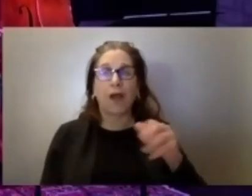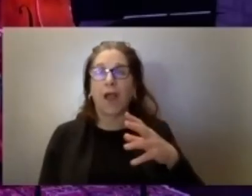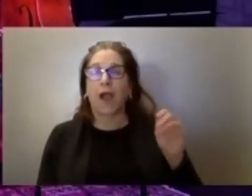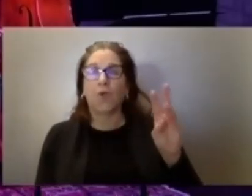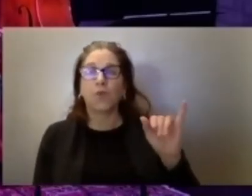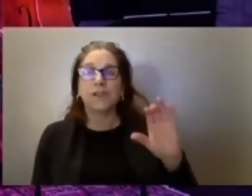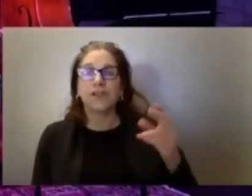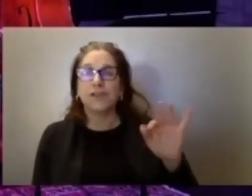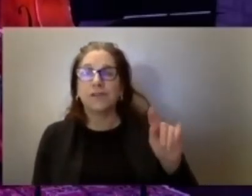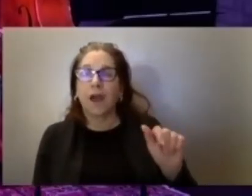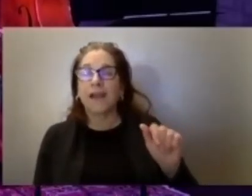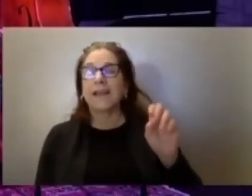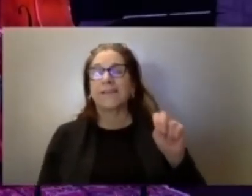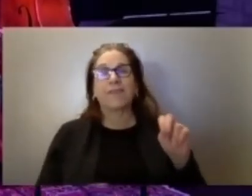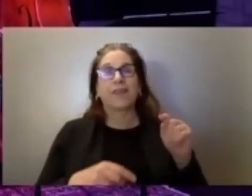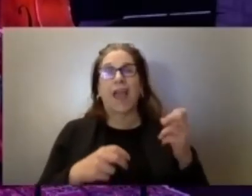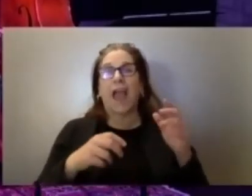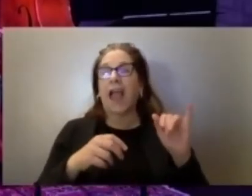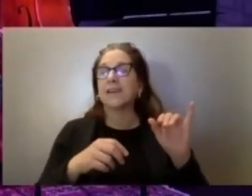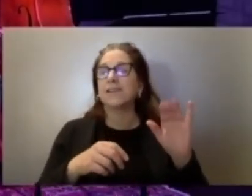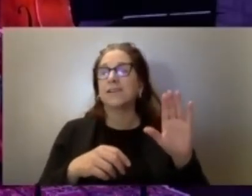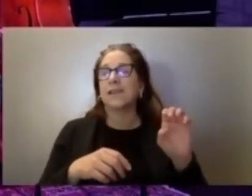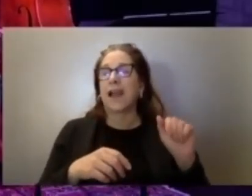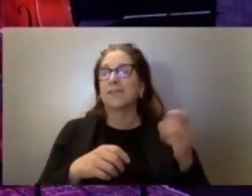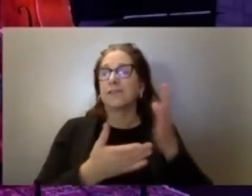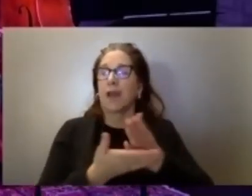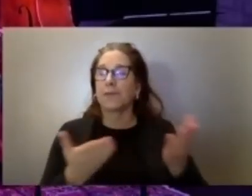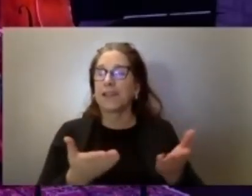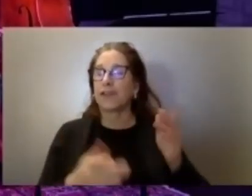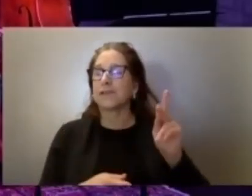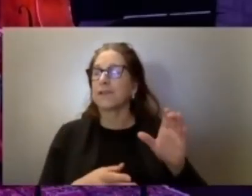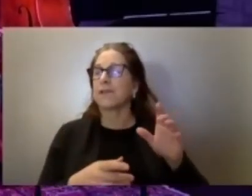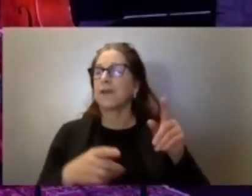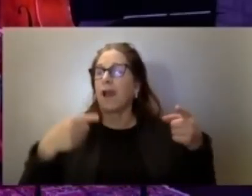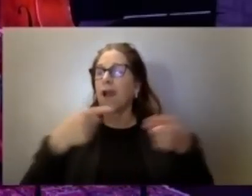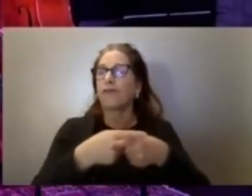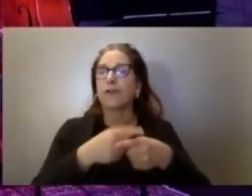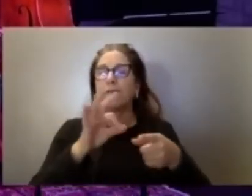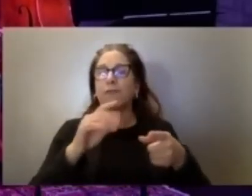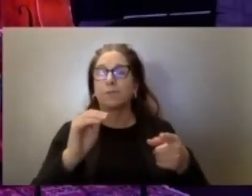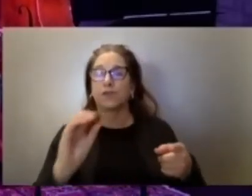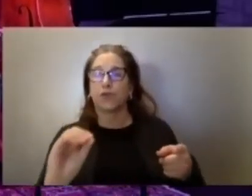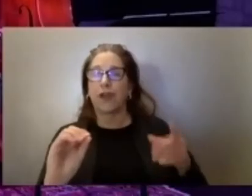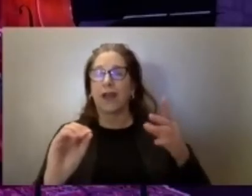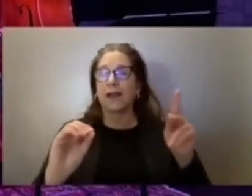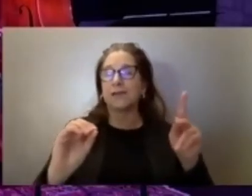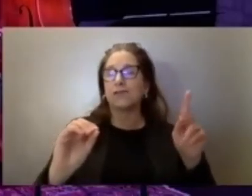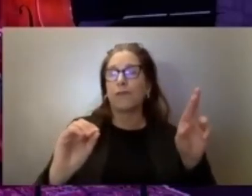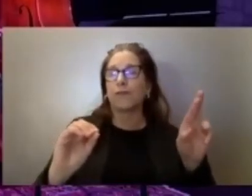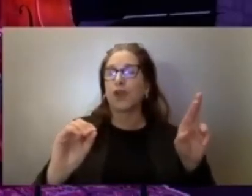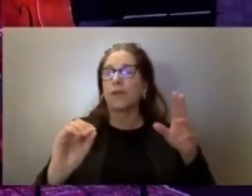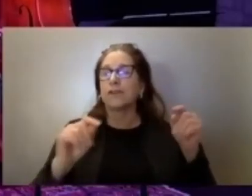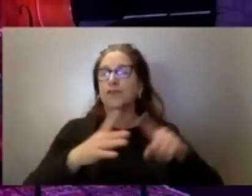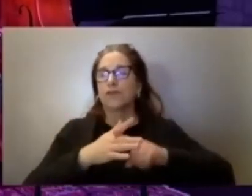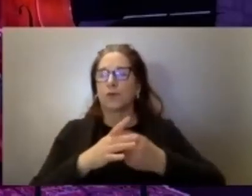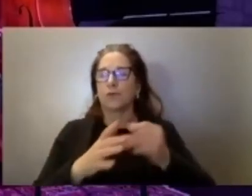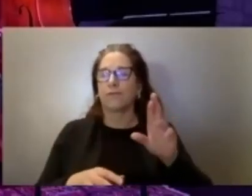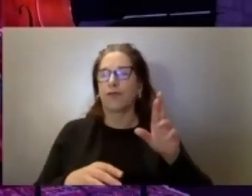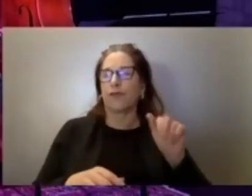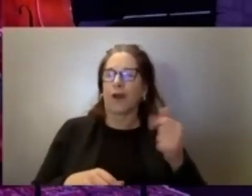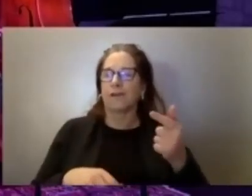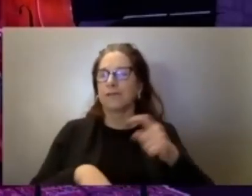City. Here at the convergence of the Missouri and Kansas River is the source of